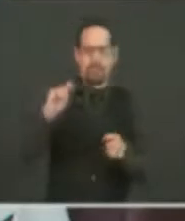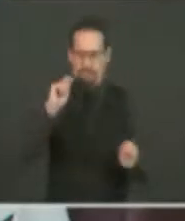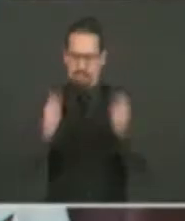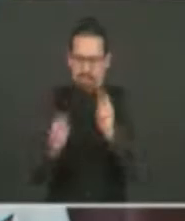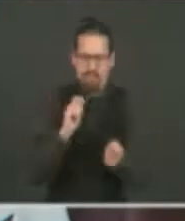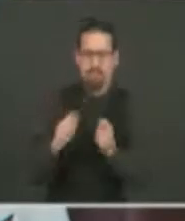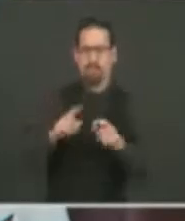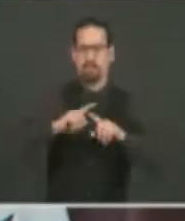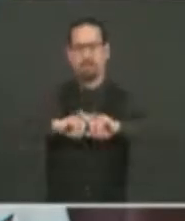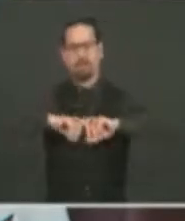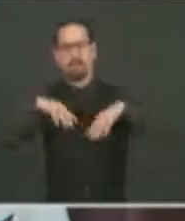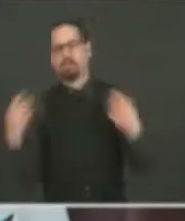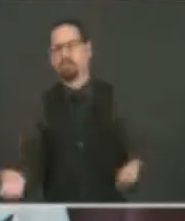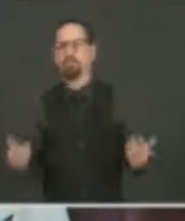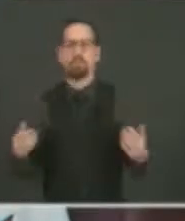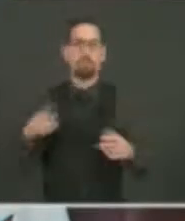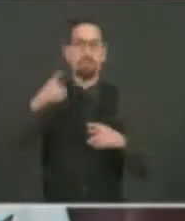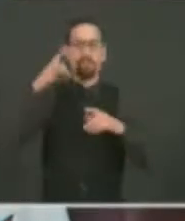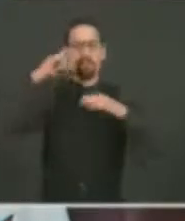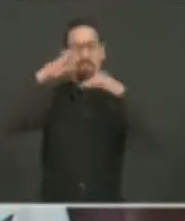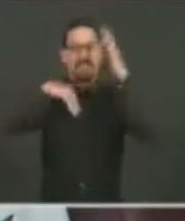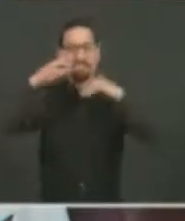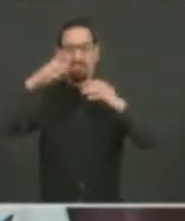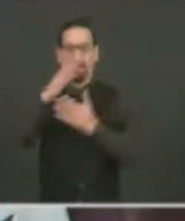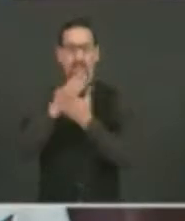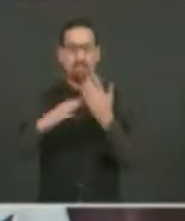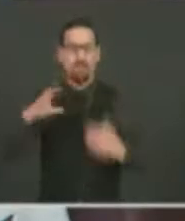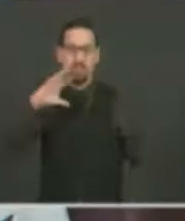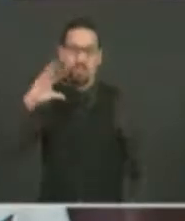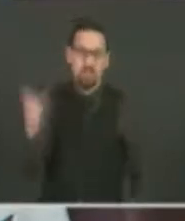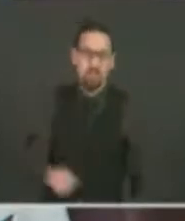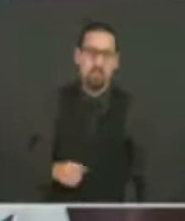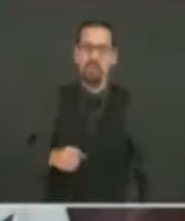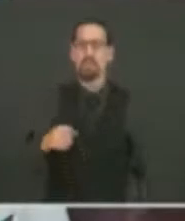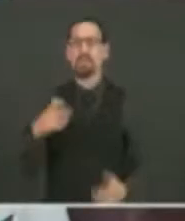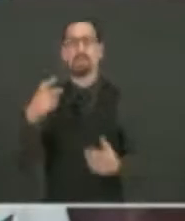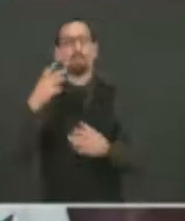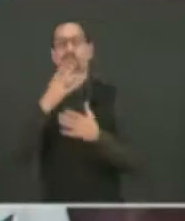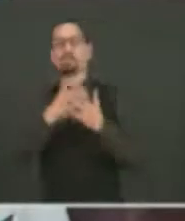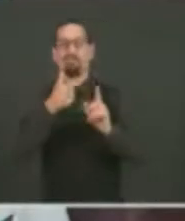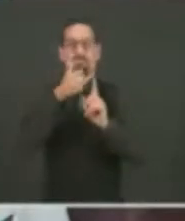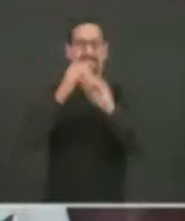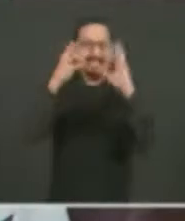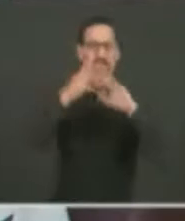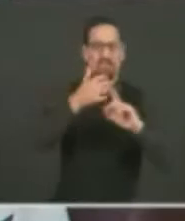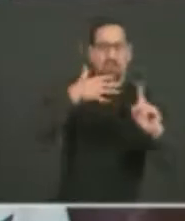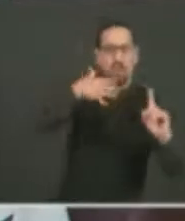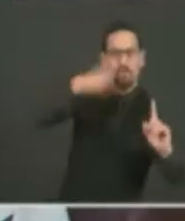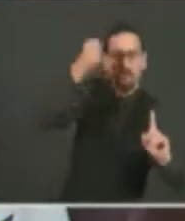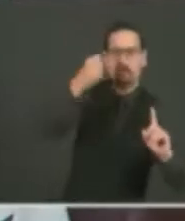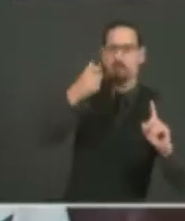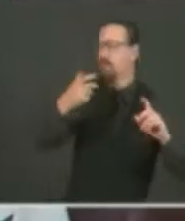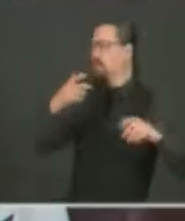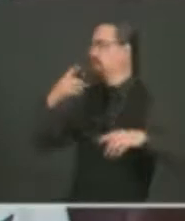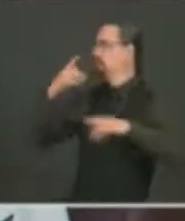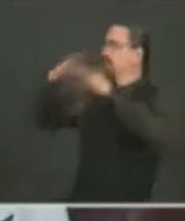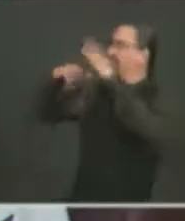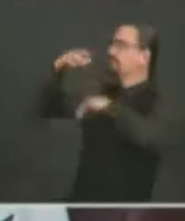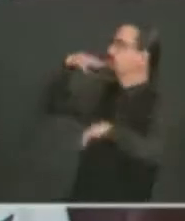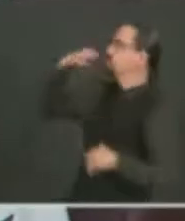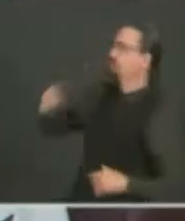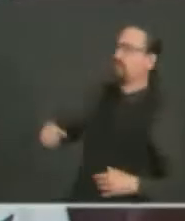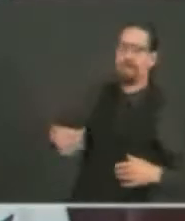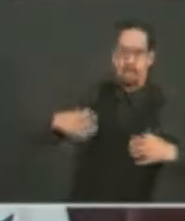a 60-year-old building. It's tough on a good day. It's really tough right now. So thank